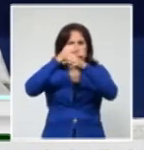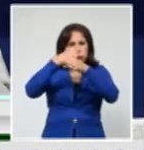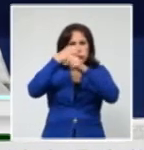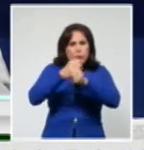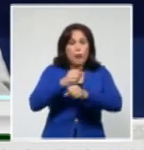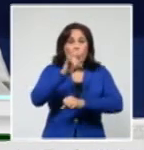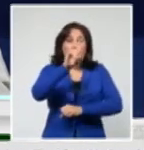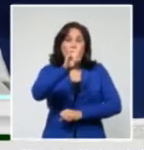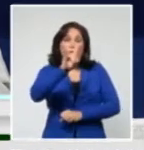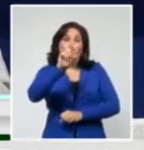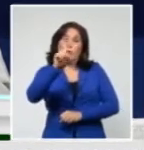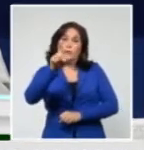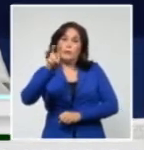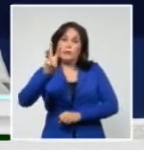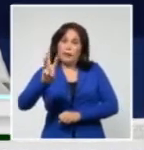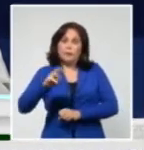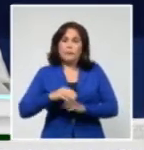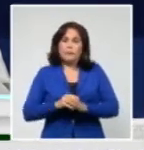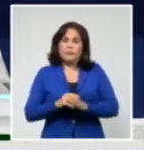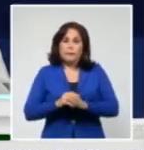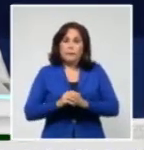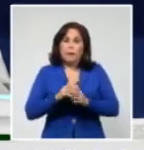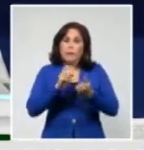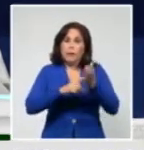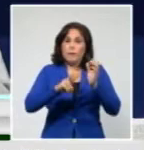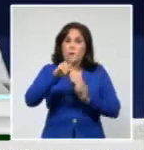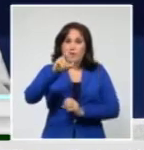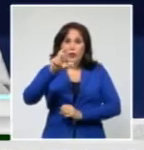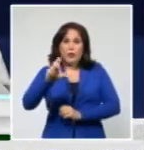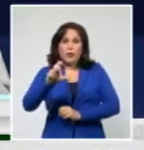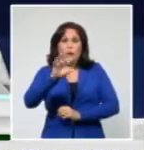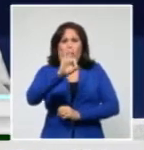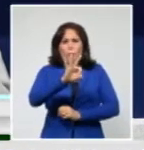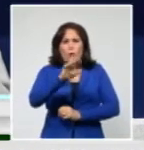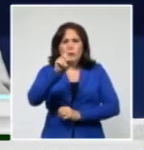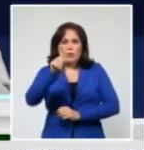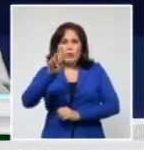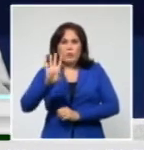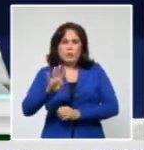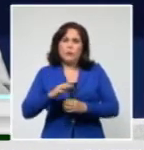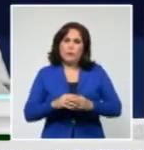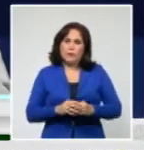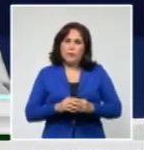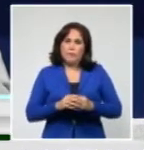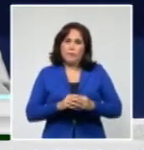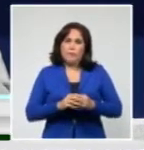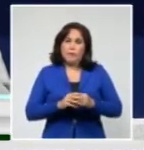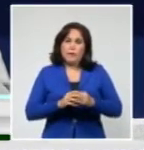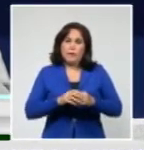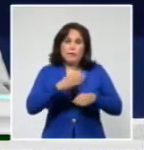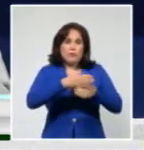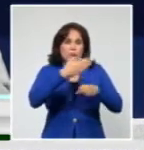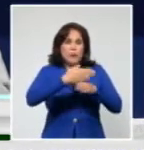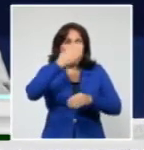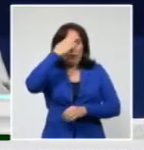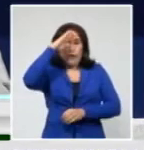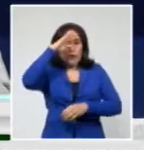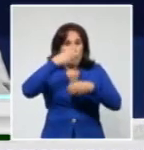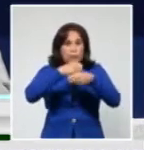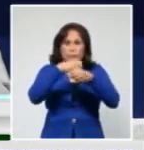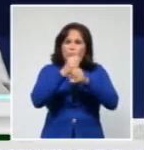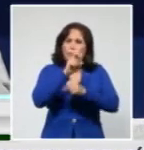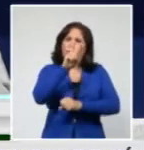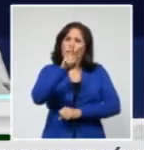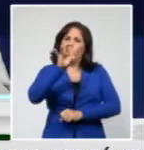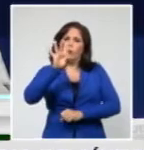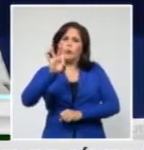460 in the Hermanos Almahedas Hospital, 415 in the Molecular Immunology Center,